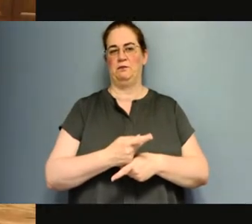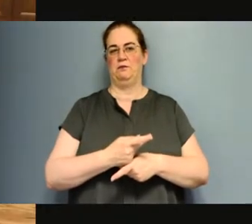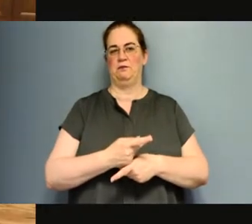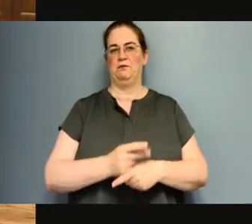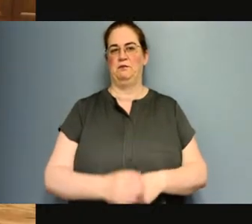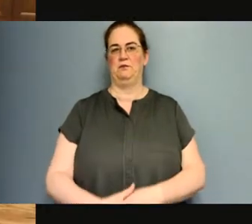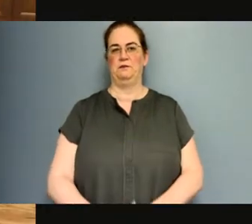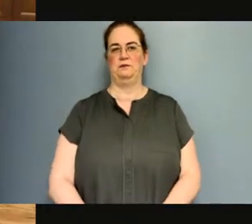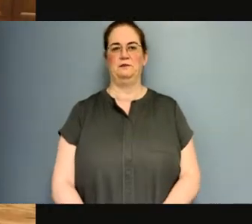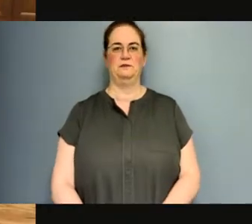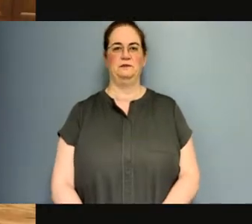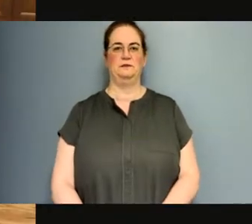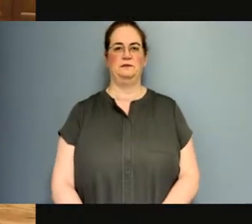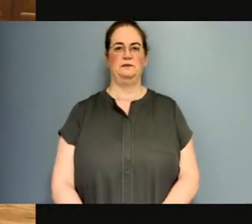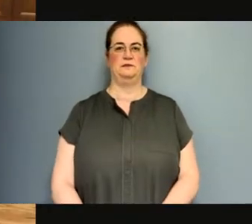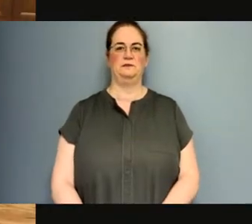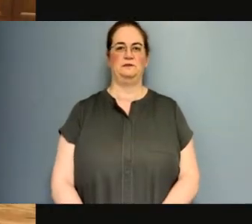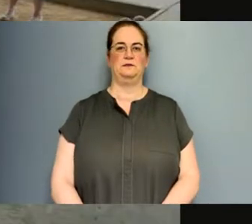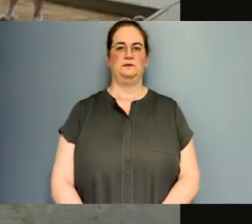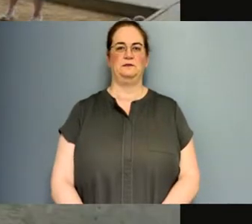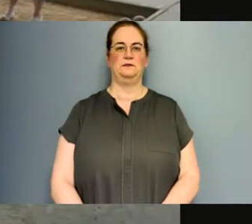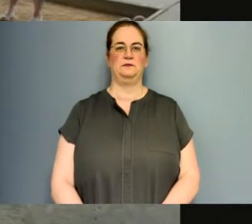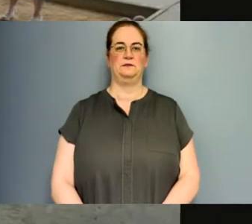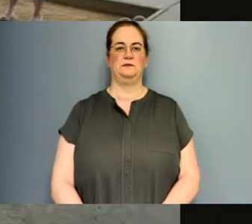You can run them as you see fit.